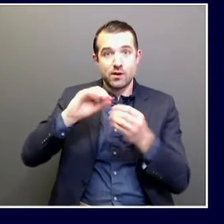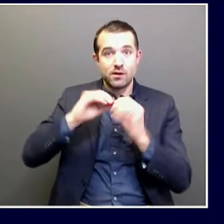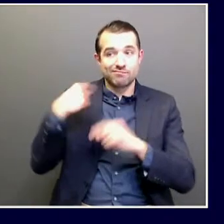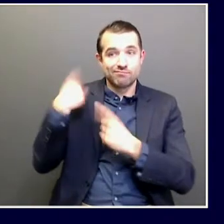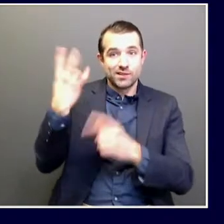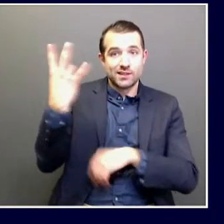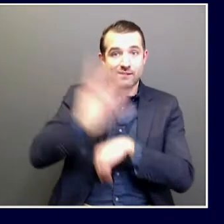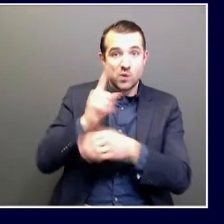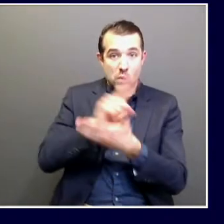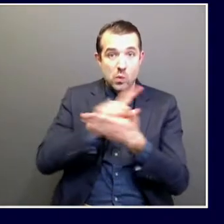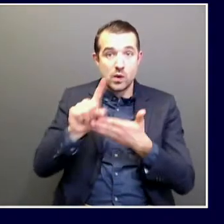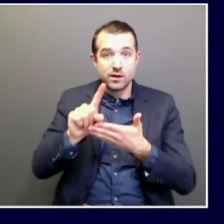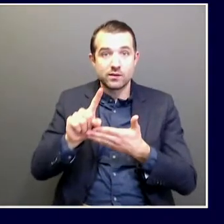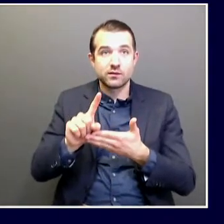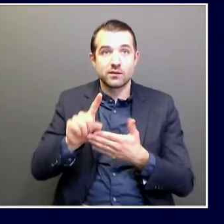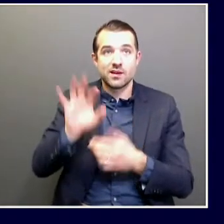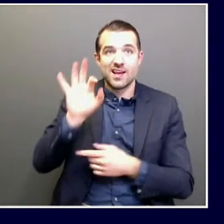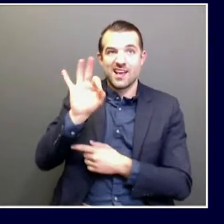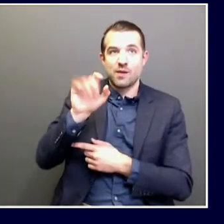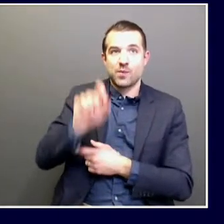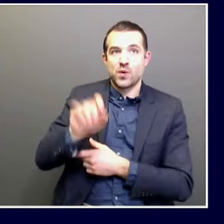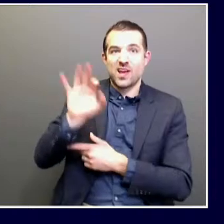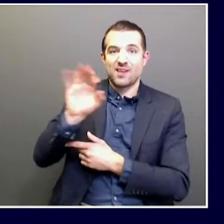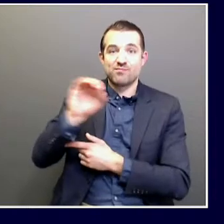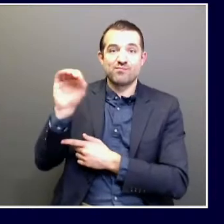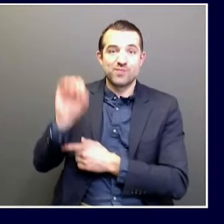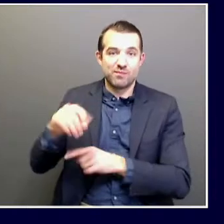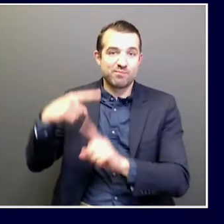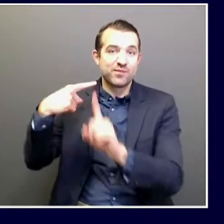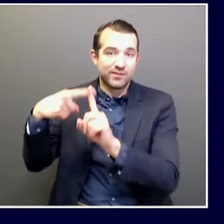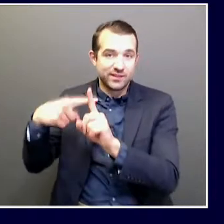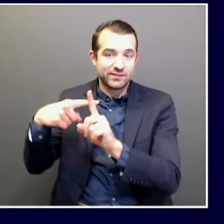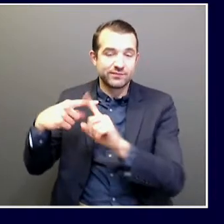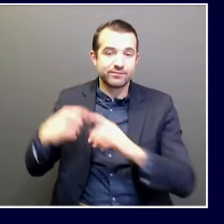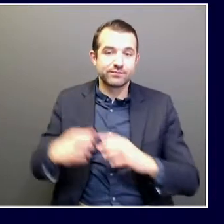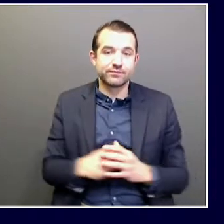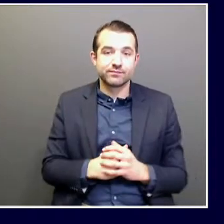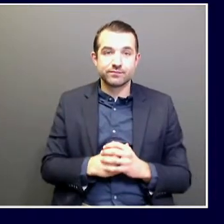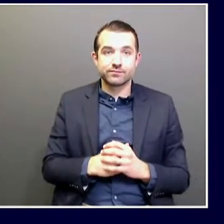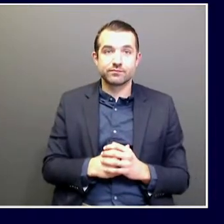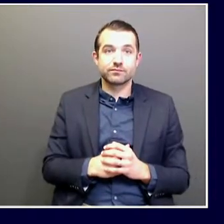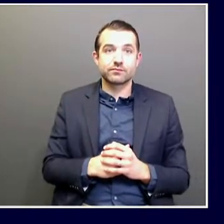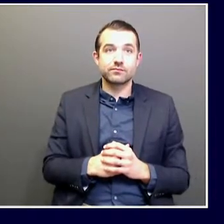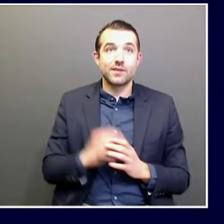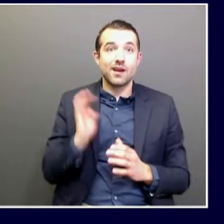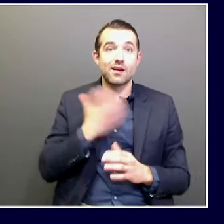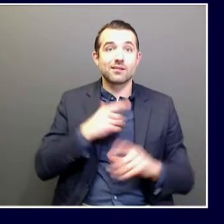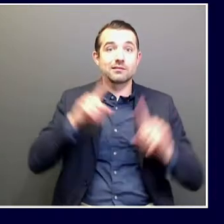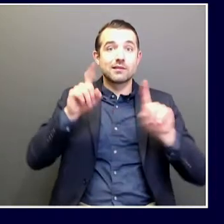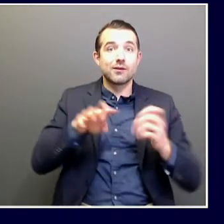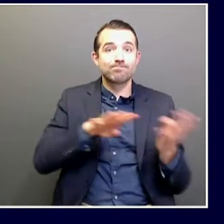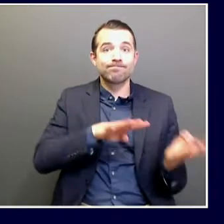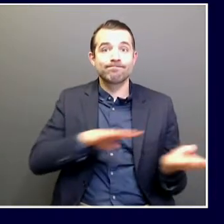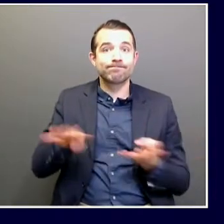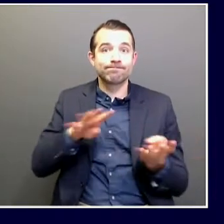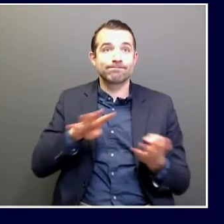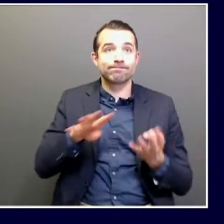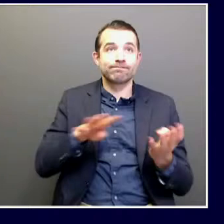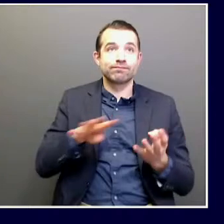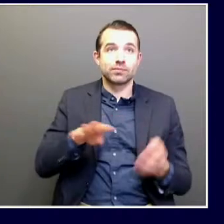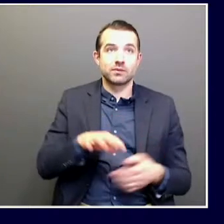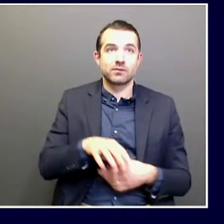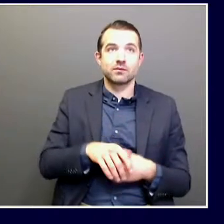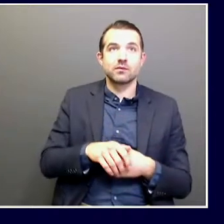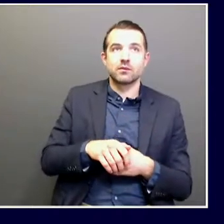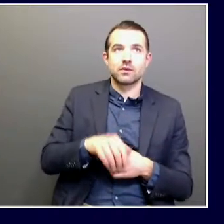at 9.9%. And our testing volume in Maine is at 702 PCR